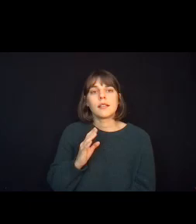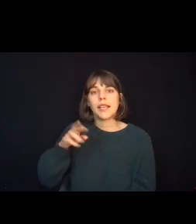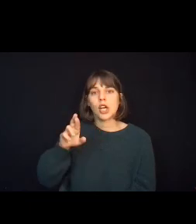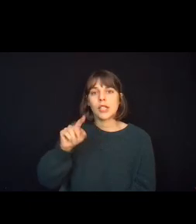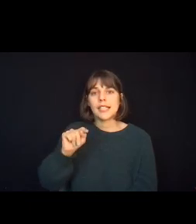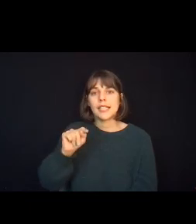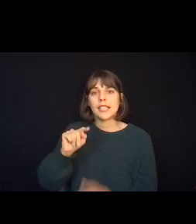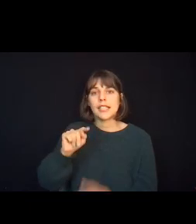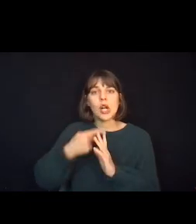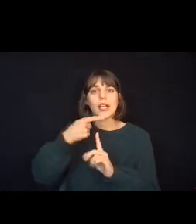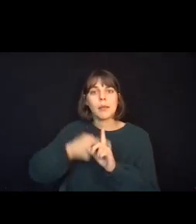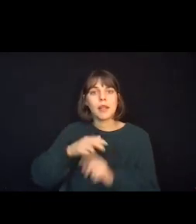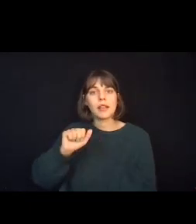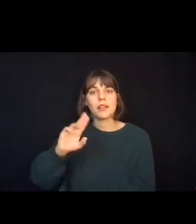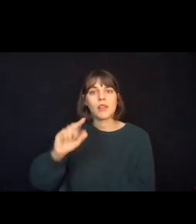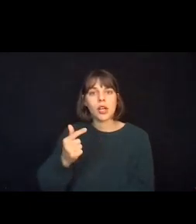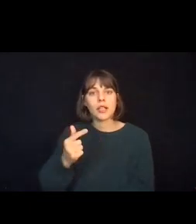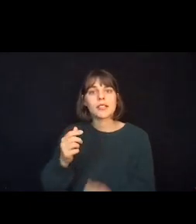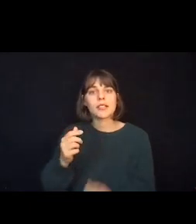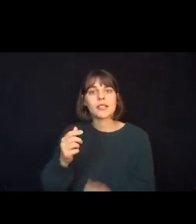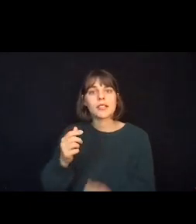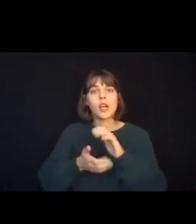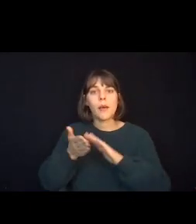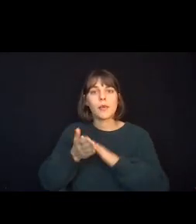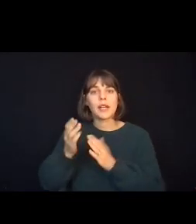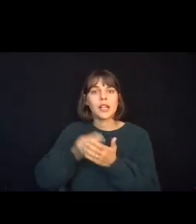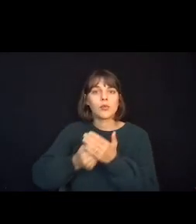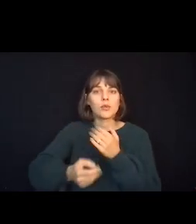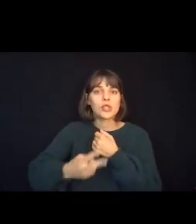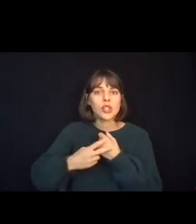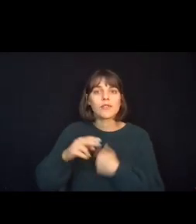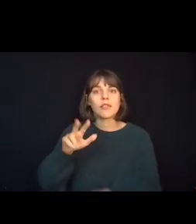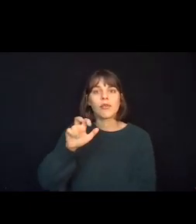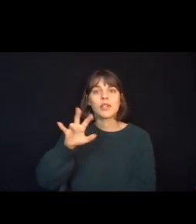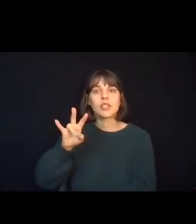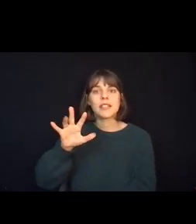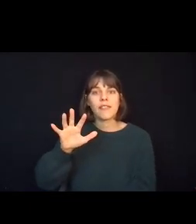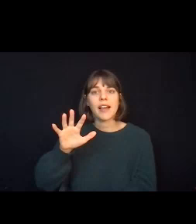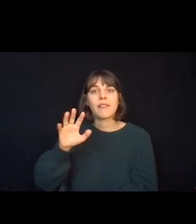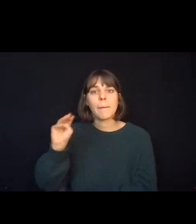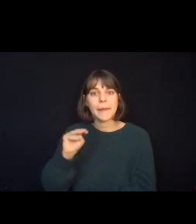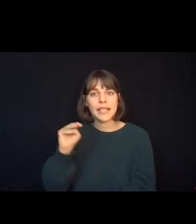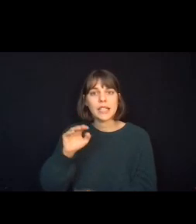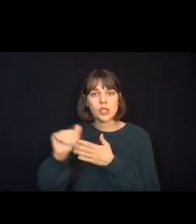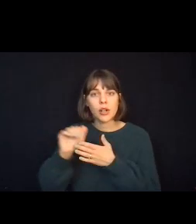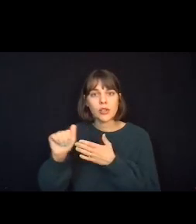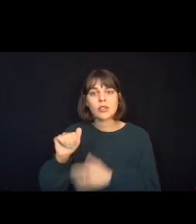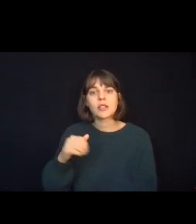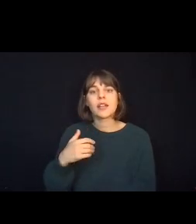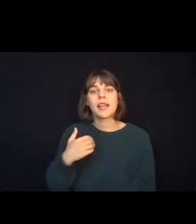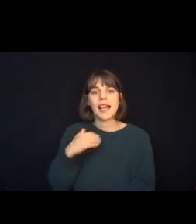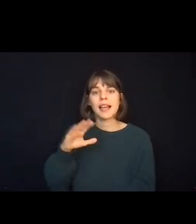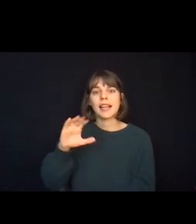PRT began the month of August with operating reserves of $375 million. There were cash inflows